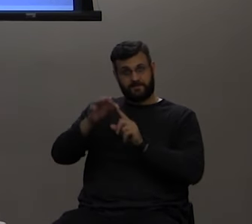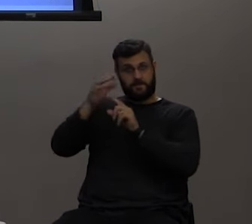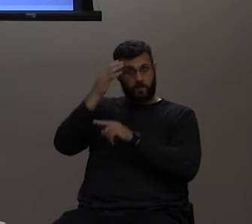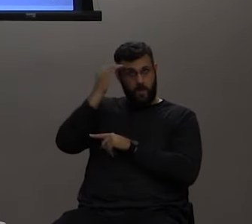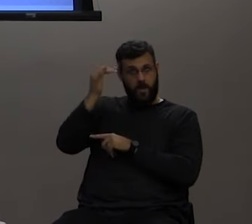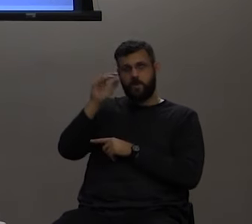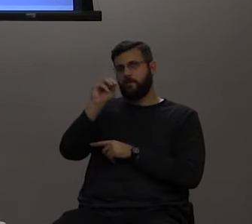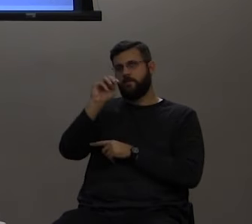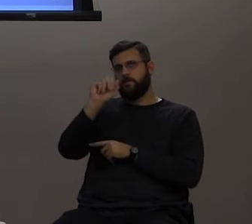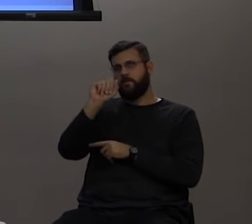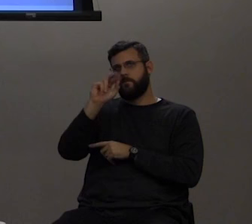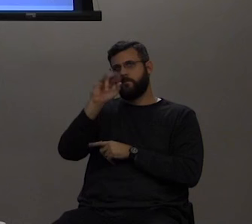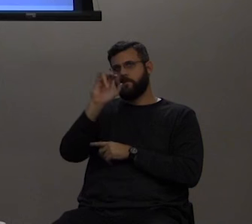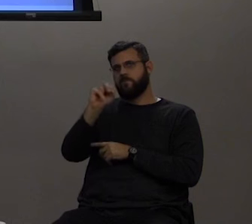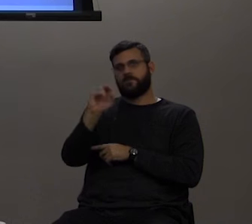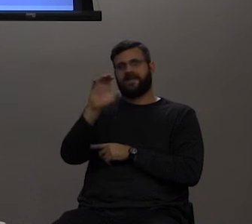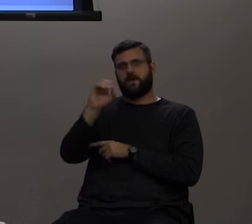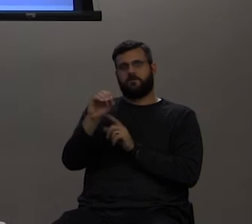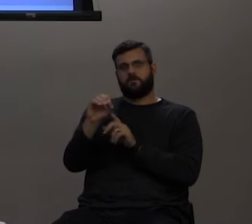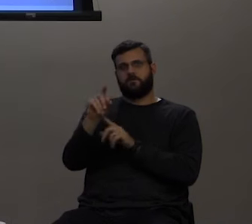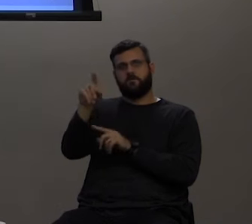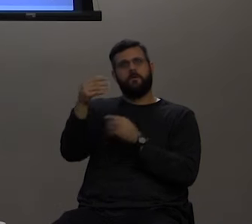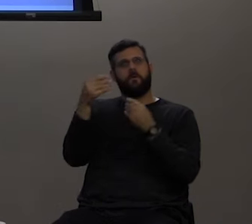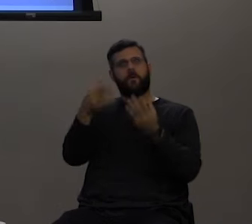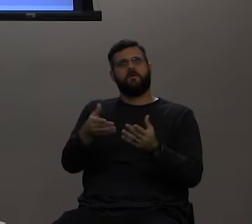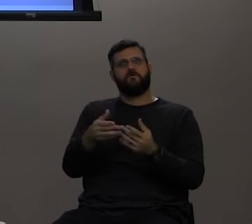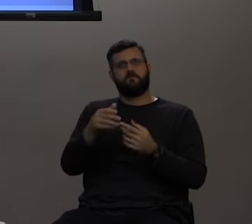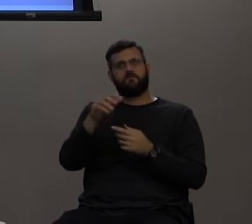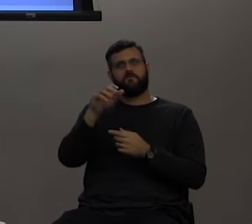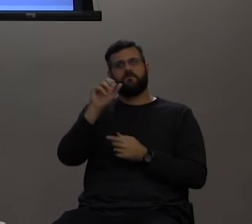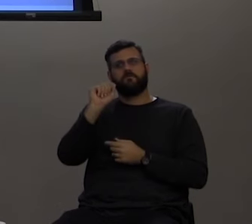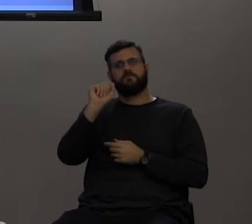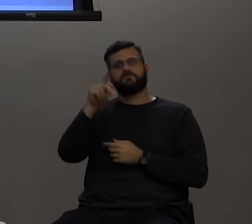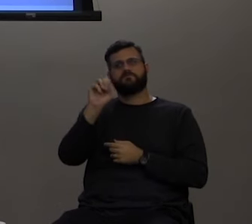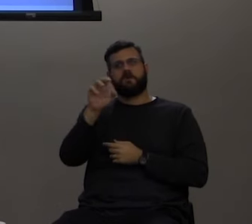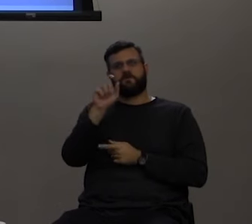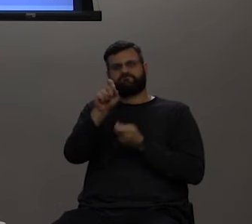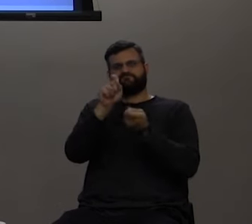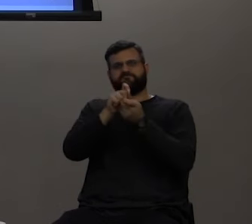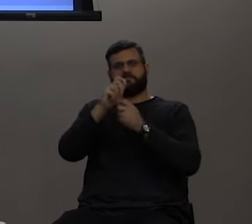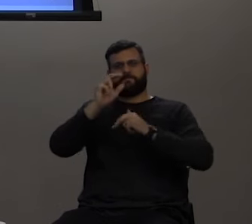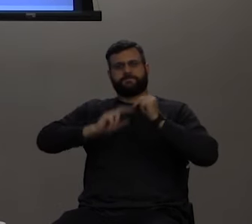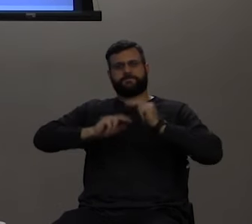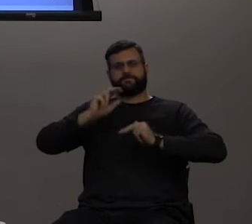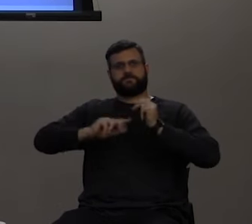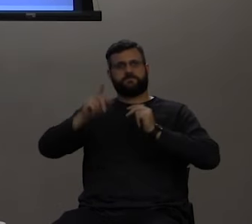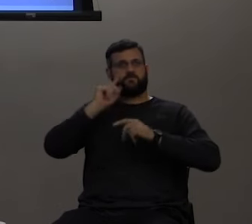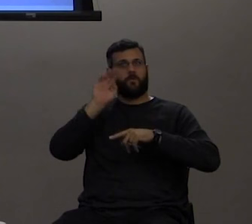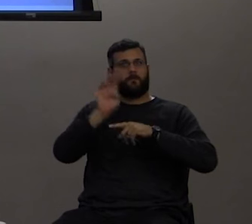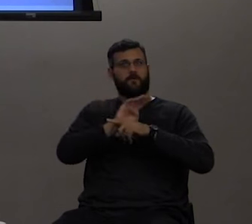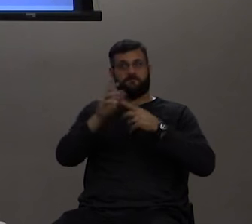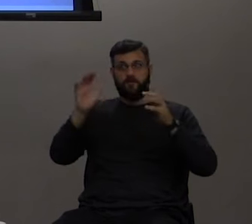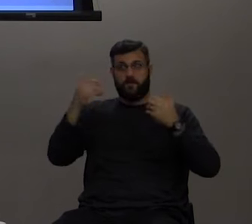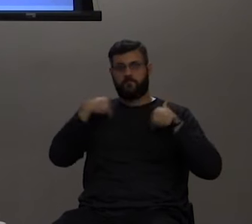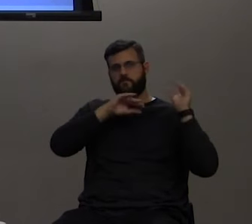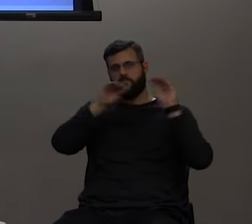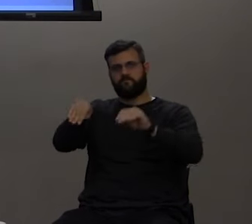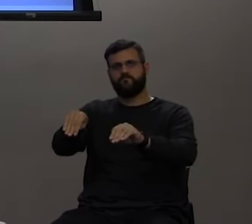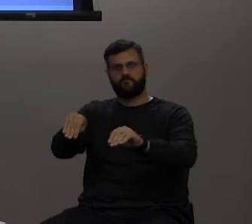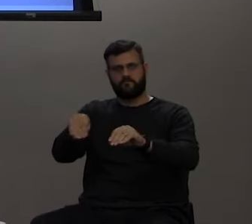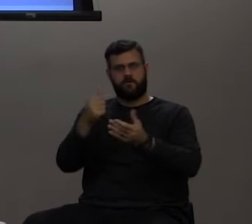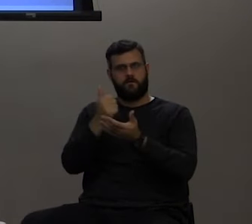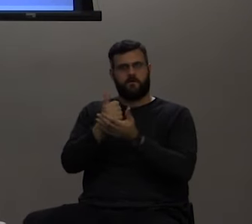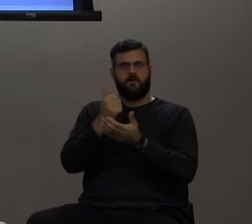due to Marion County, which continues to offer spec buildings that are available to businesses to move in, and that has really helped